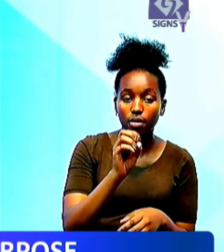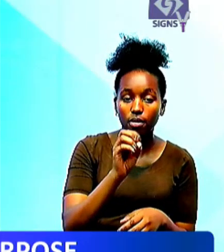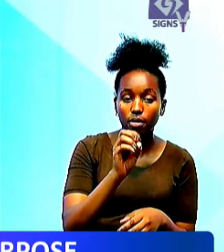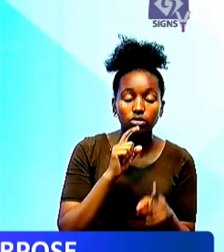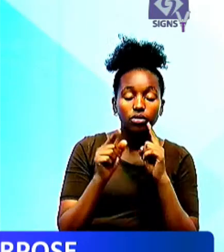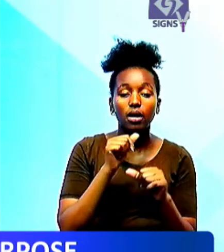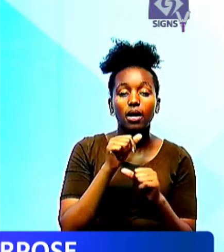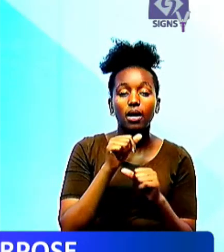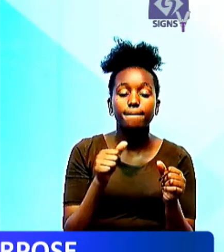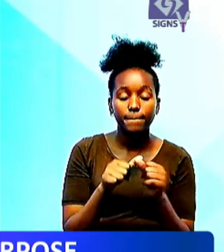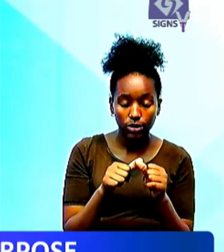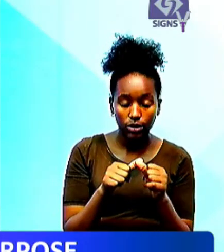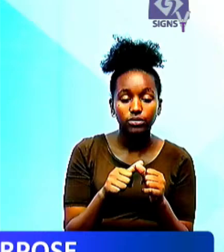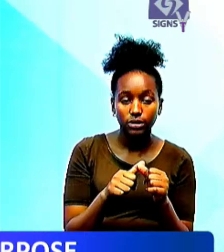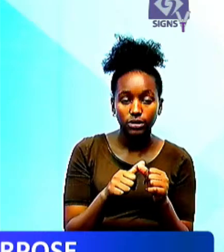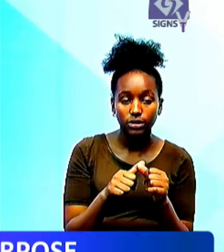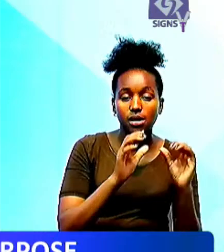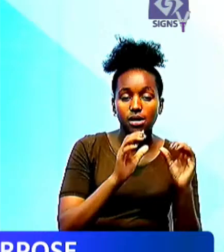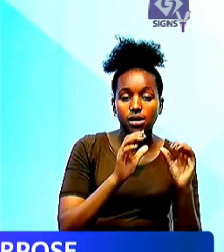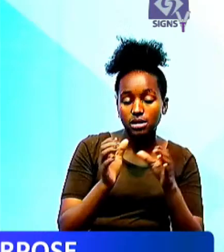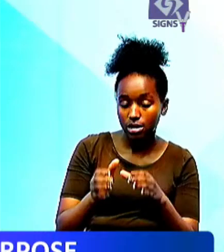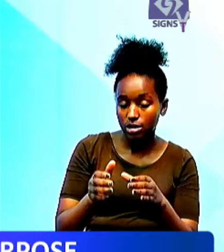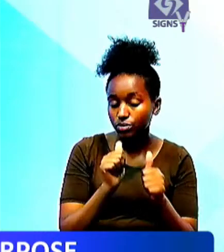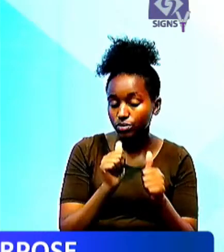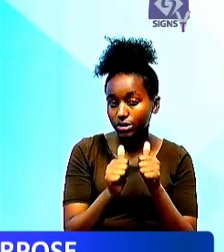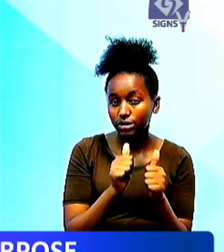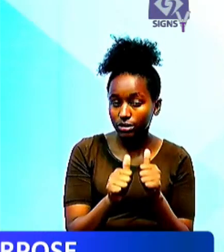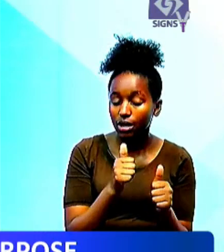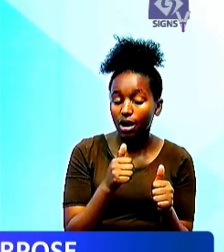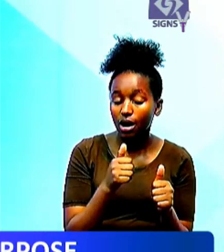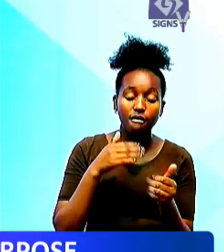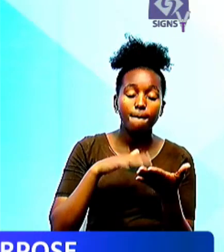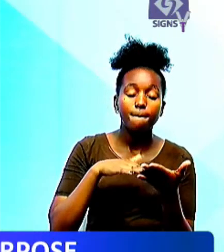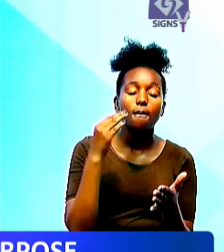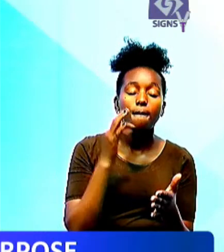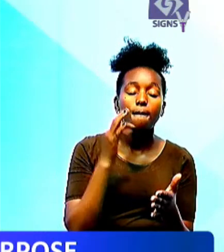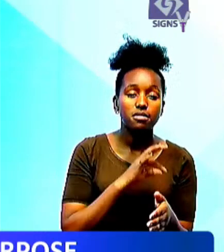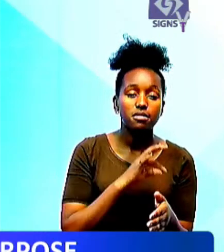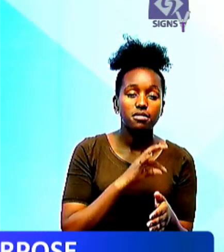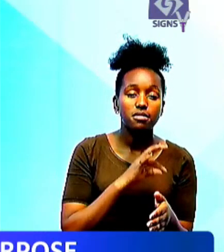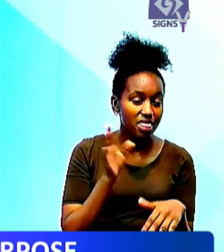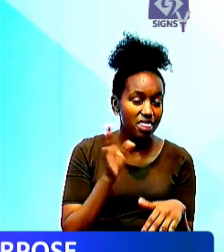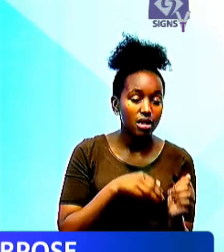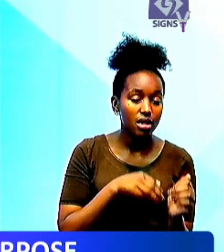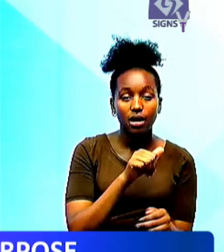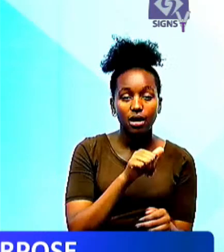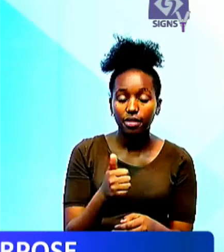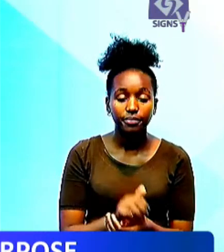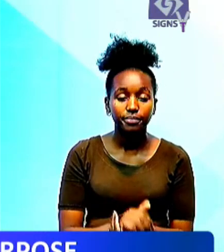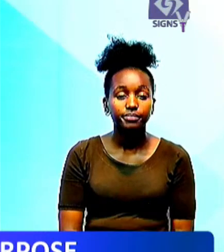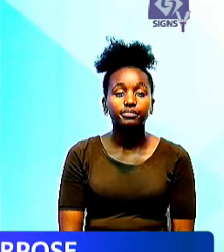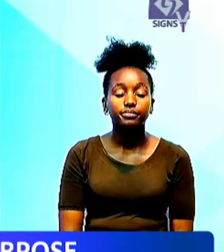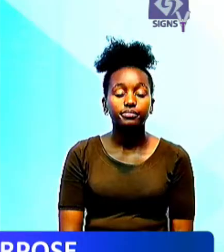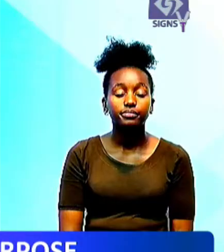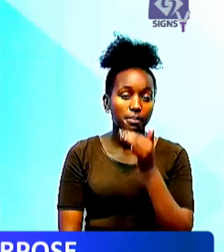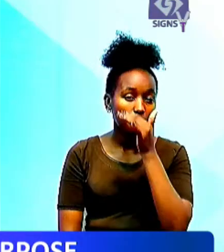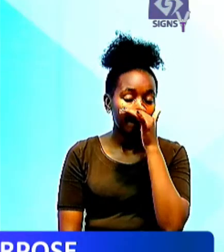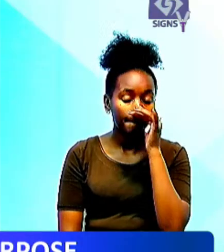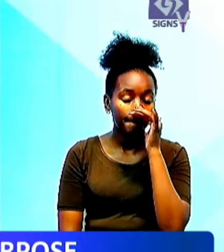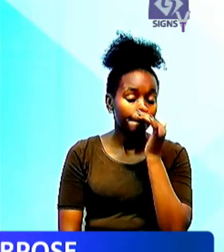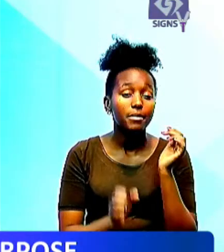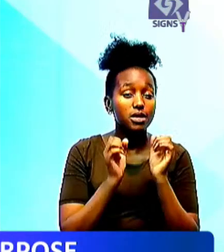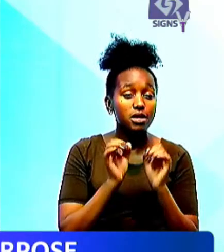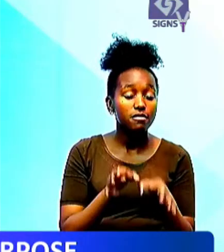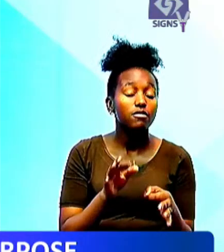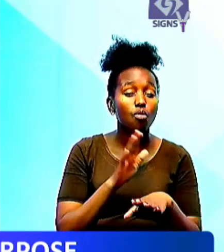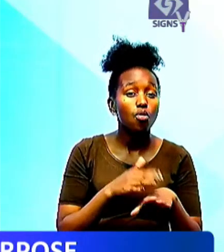the euro bonds, you find that a bond has been issued at a better rate of return of like 10% in the trading in the market. These are good opportunities that we